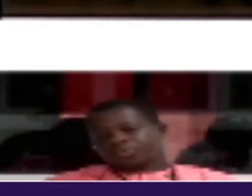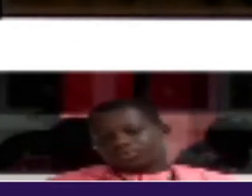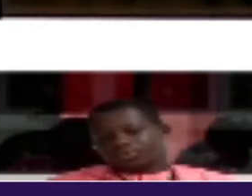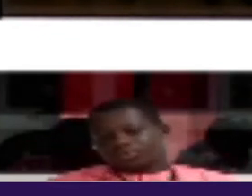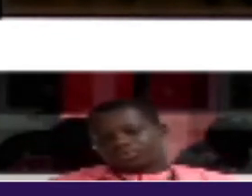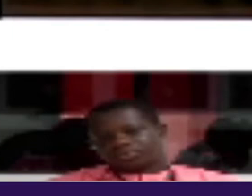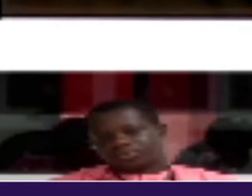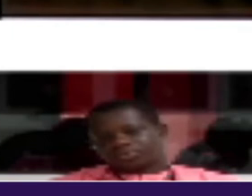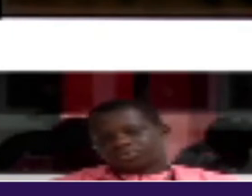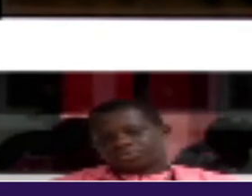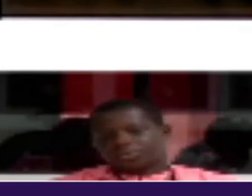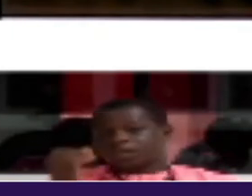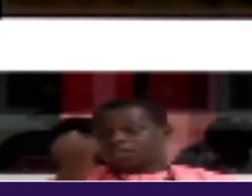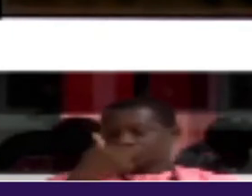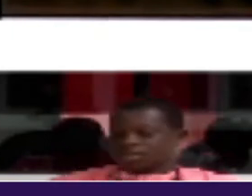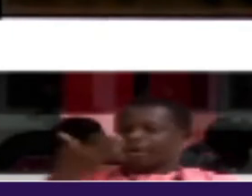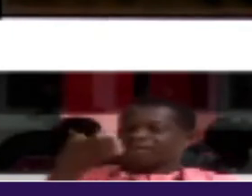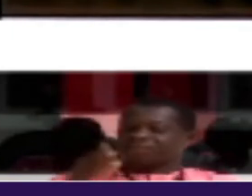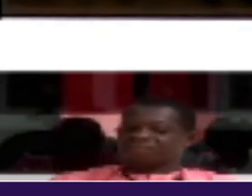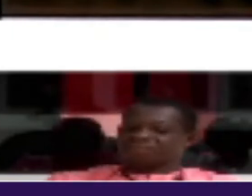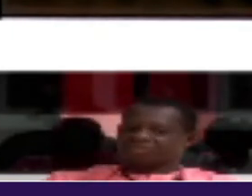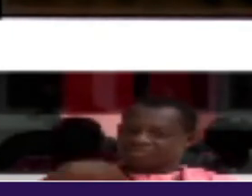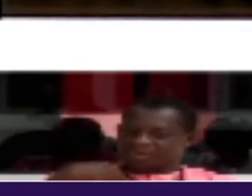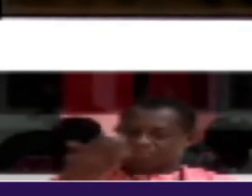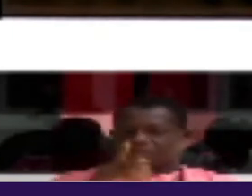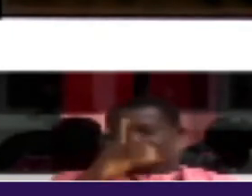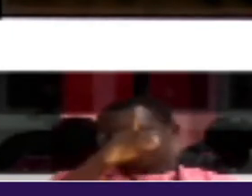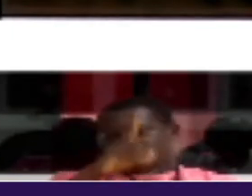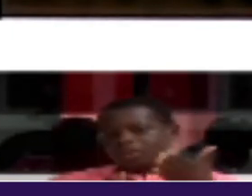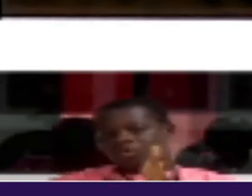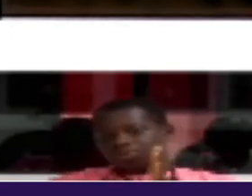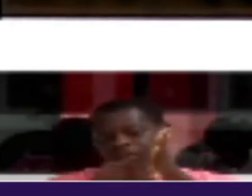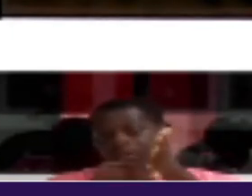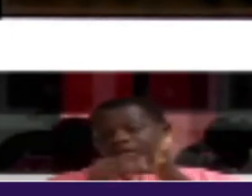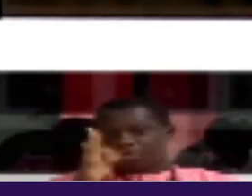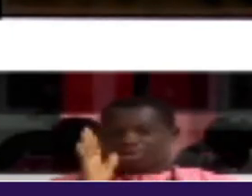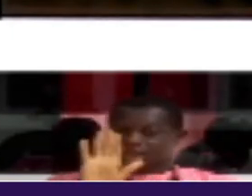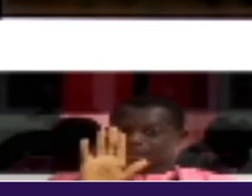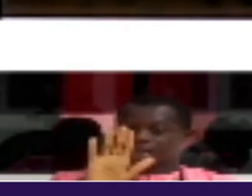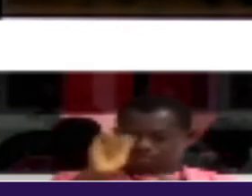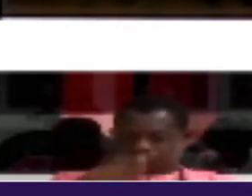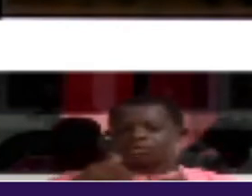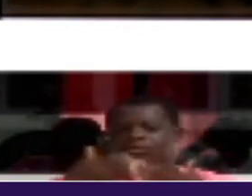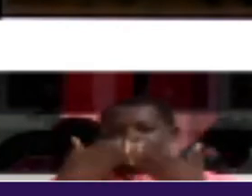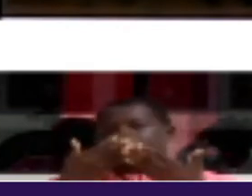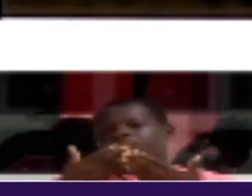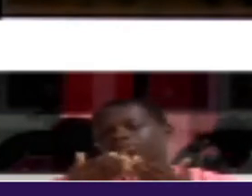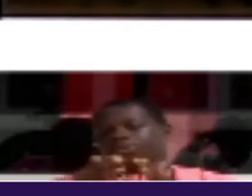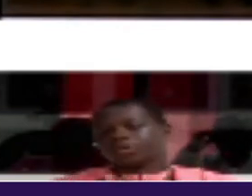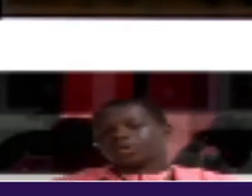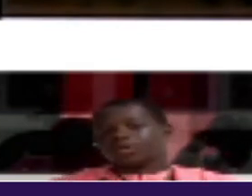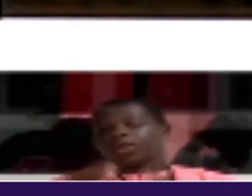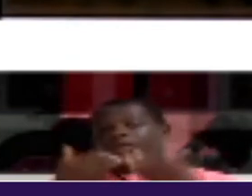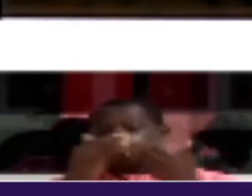Because I feel that he's part of the command. Maybe he might tell me later. Because he was in a haste. He just tell me there is a